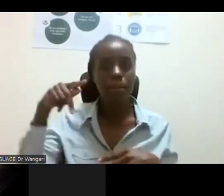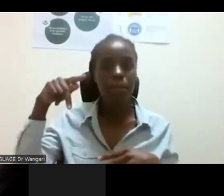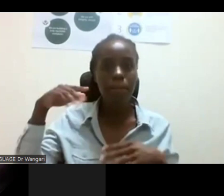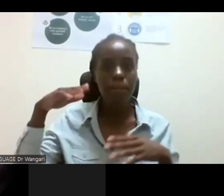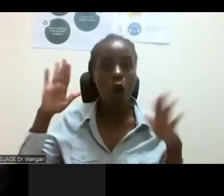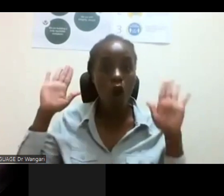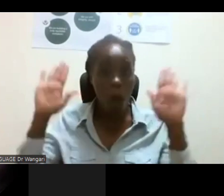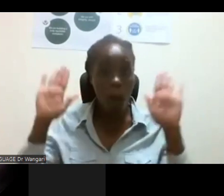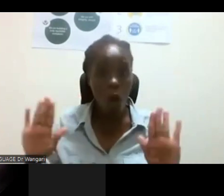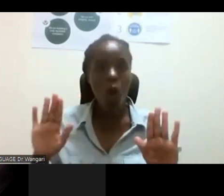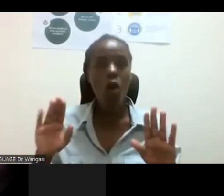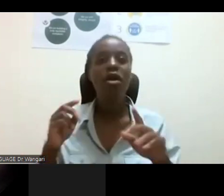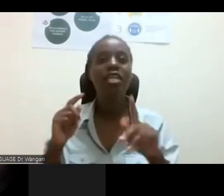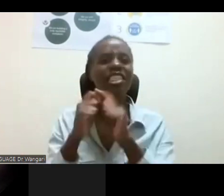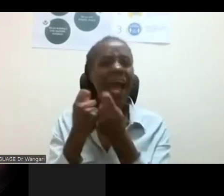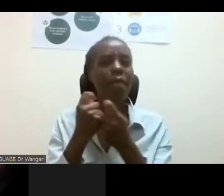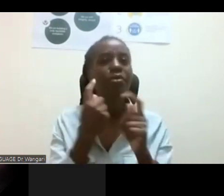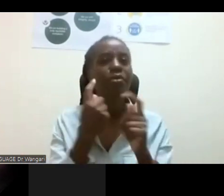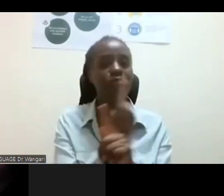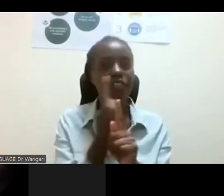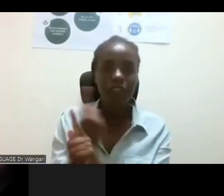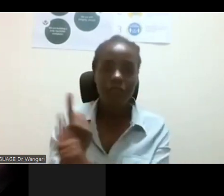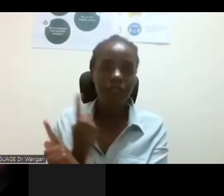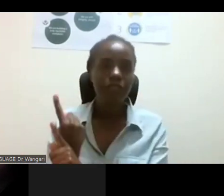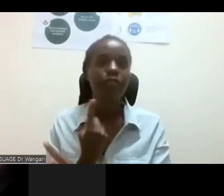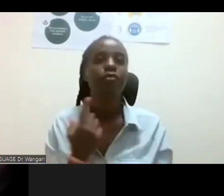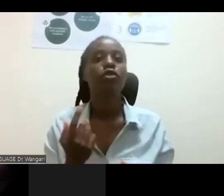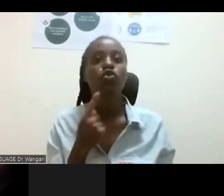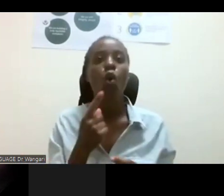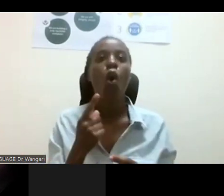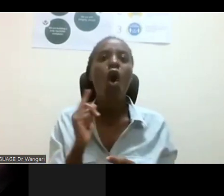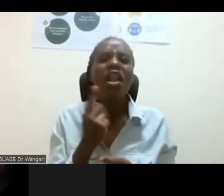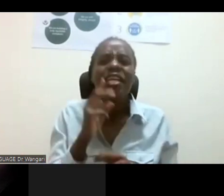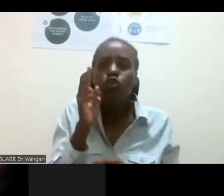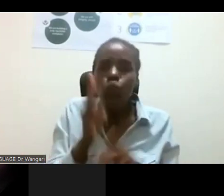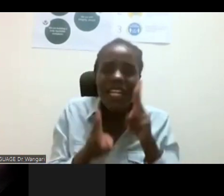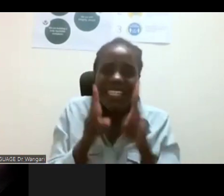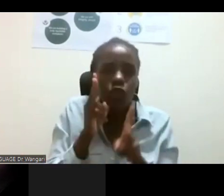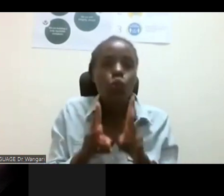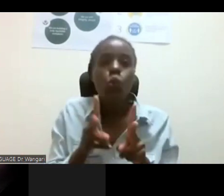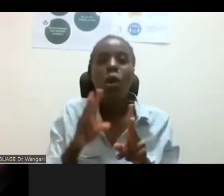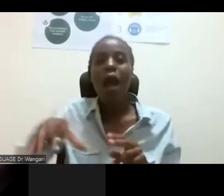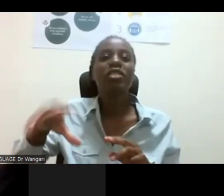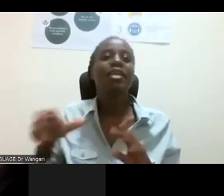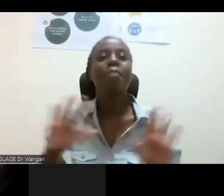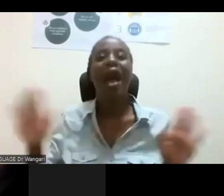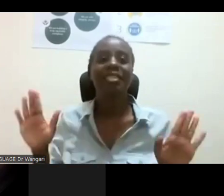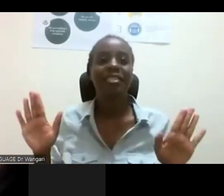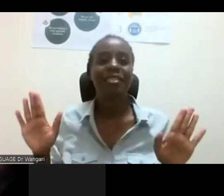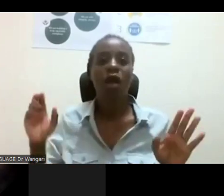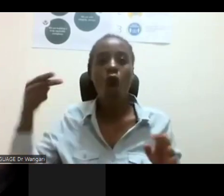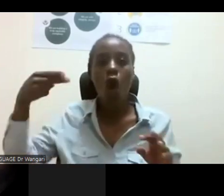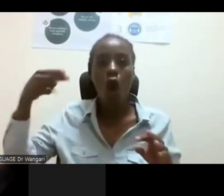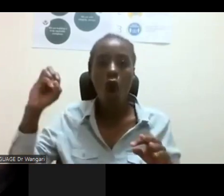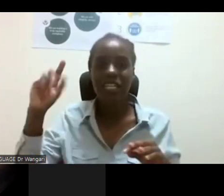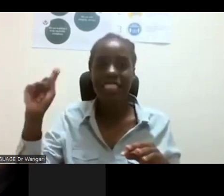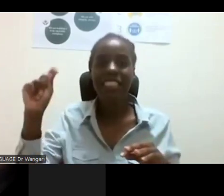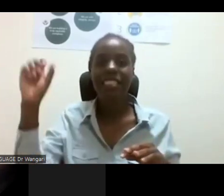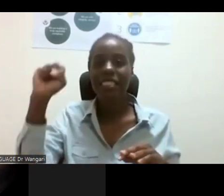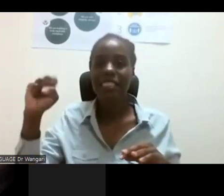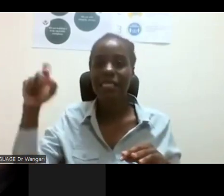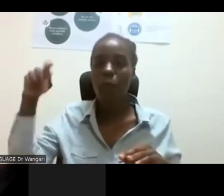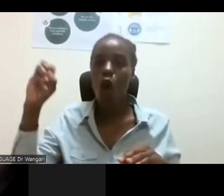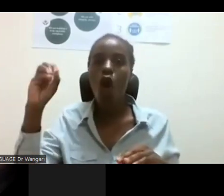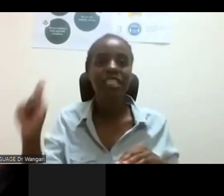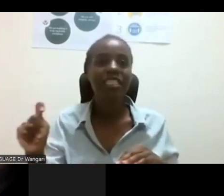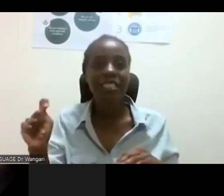not aware. It is only 22 hotspot county that we are facing, and there is emerging trend